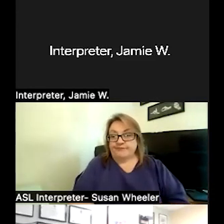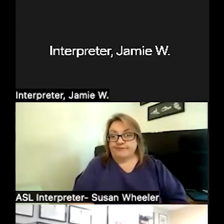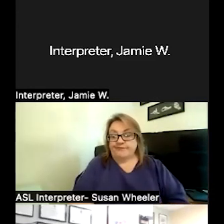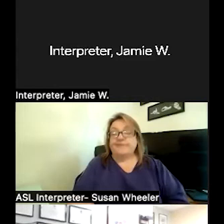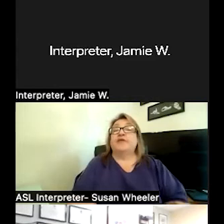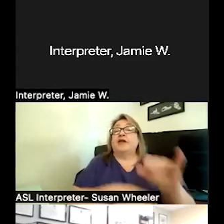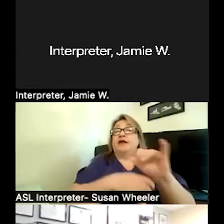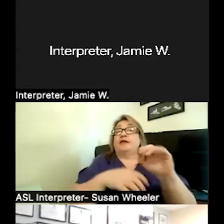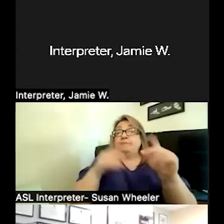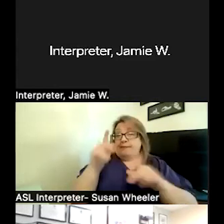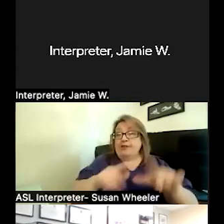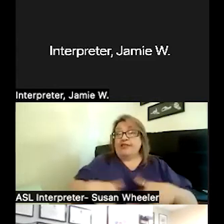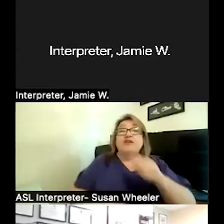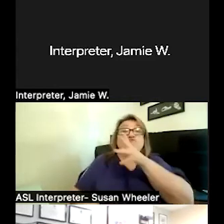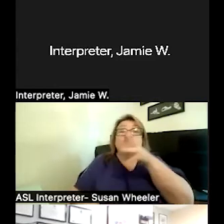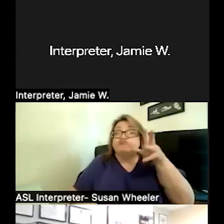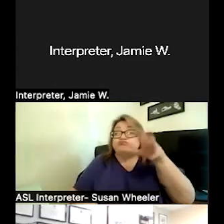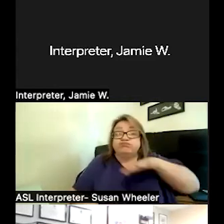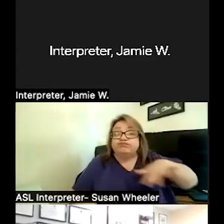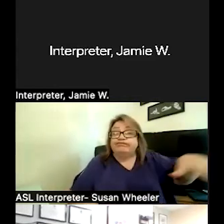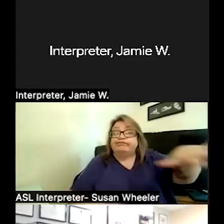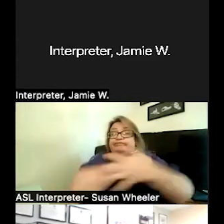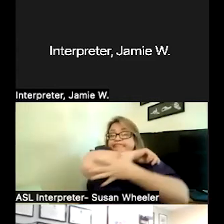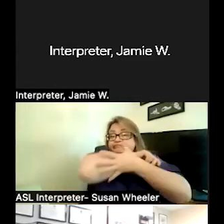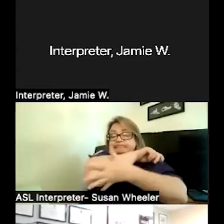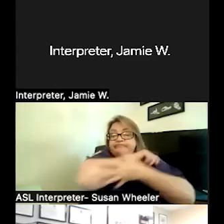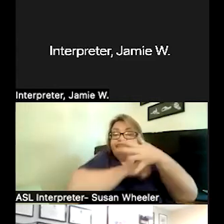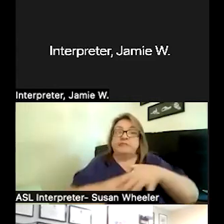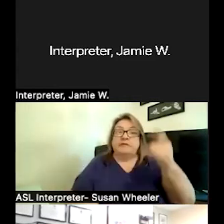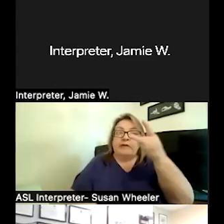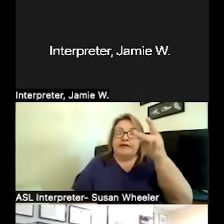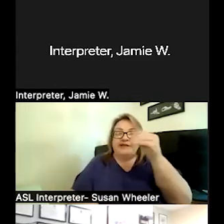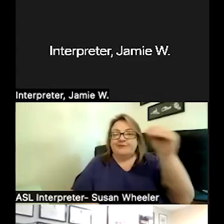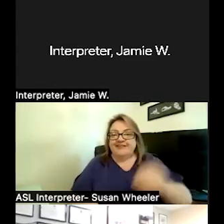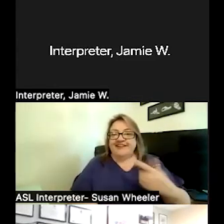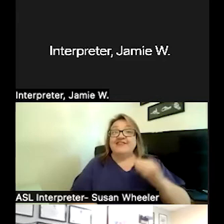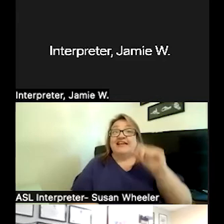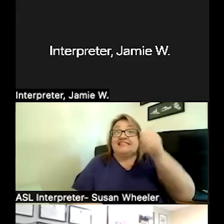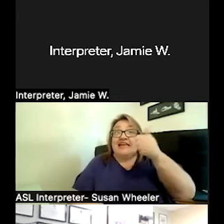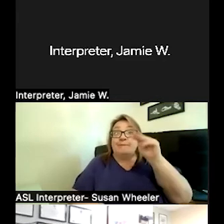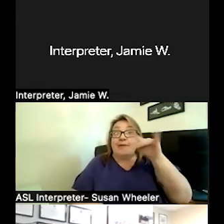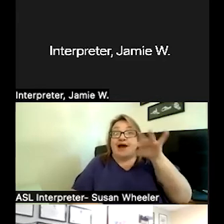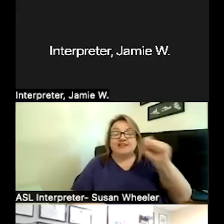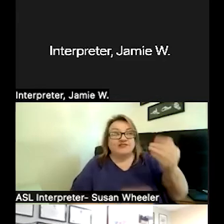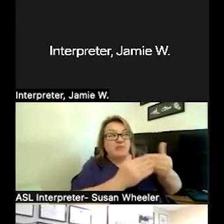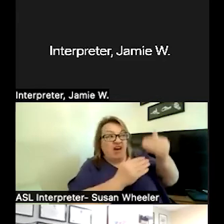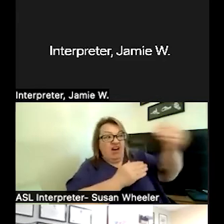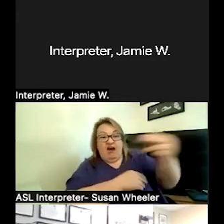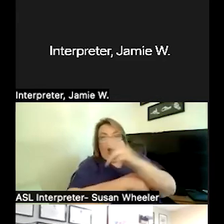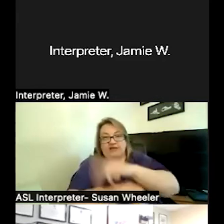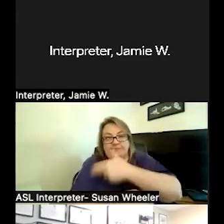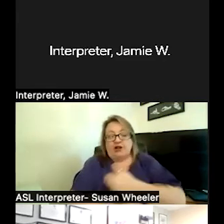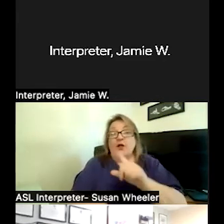Individuals living in rural areas, 18% of Americans live 10 miles from the nearest hospital, another 1%